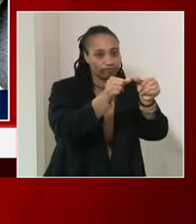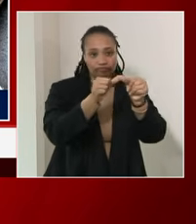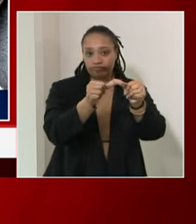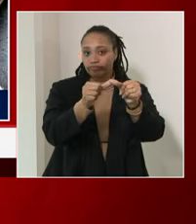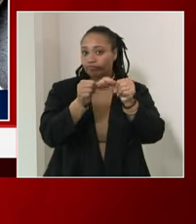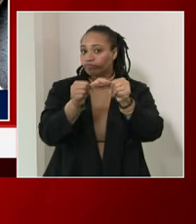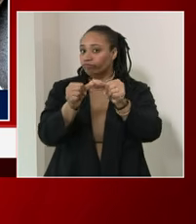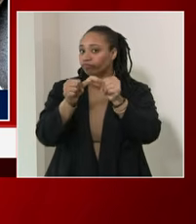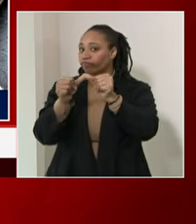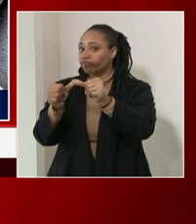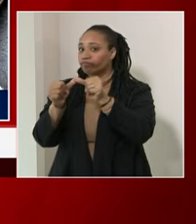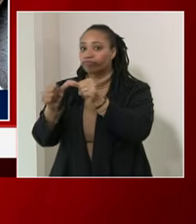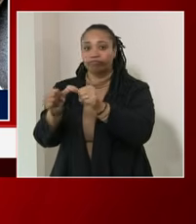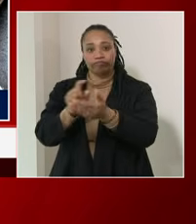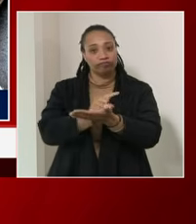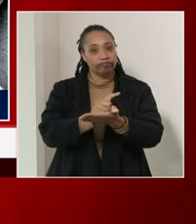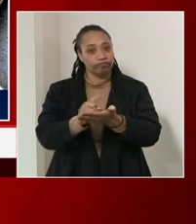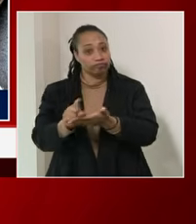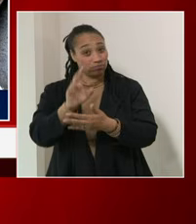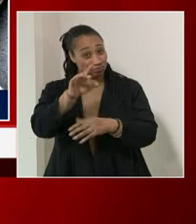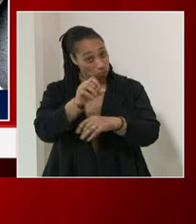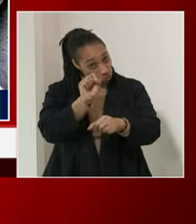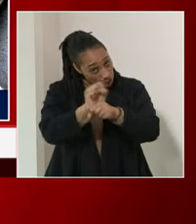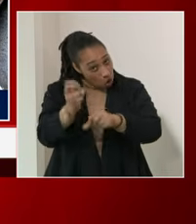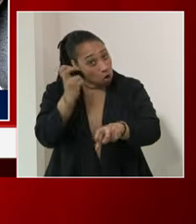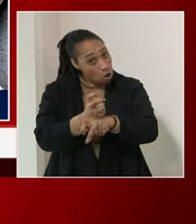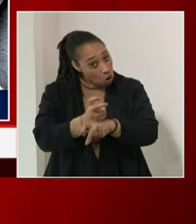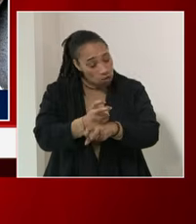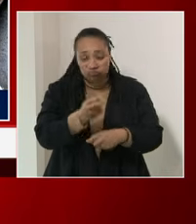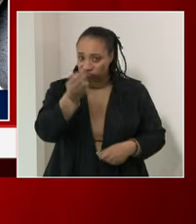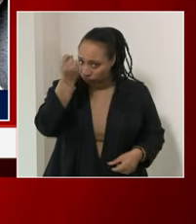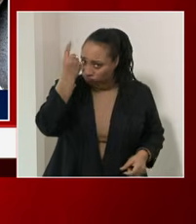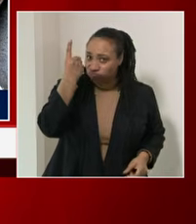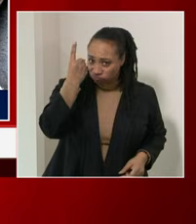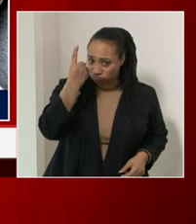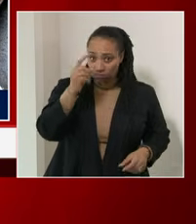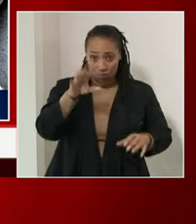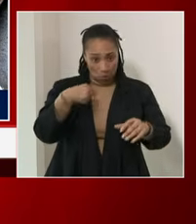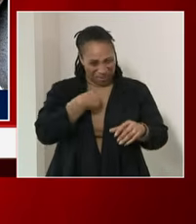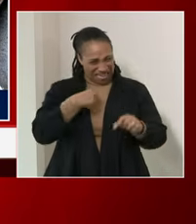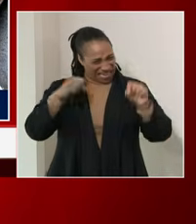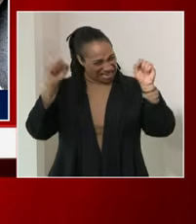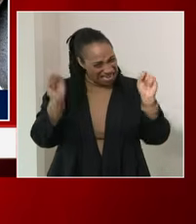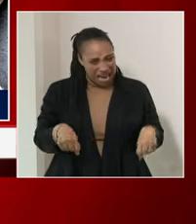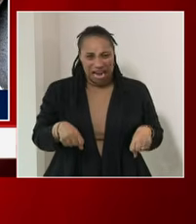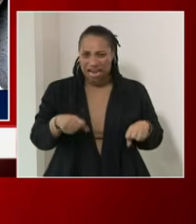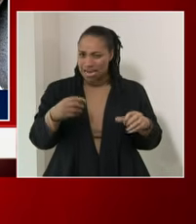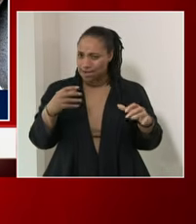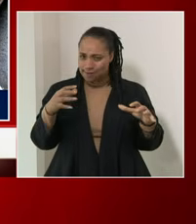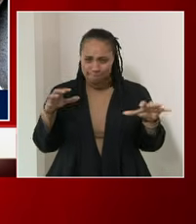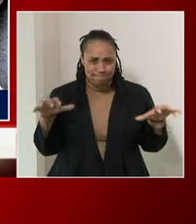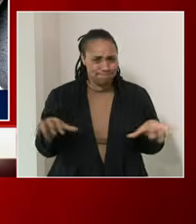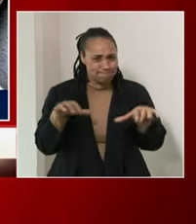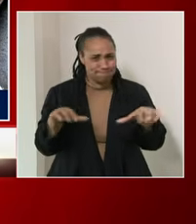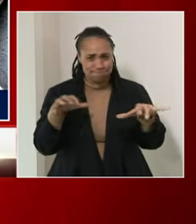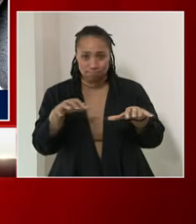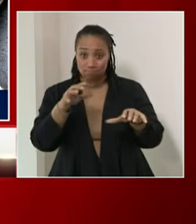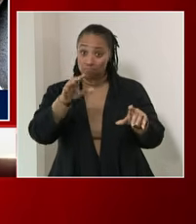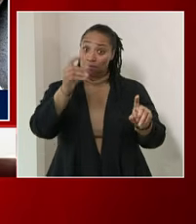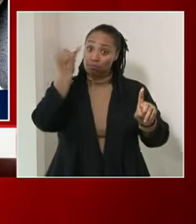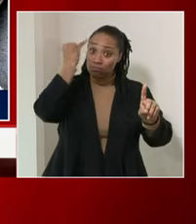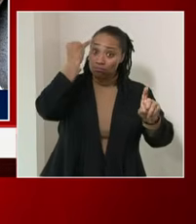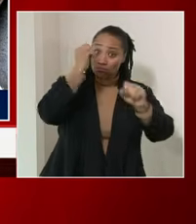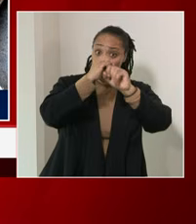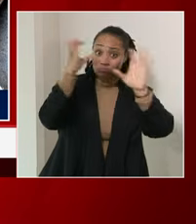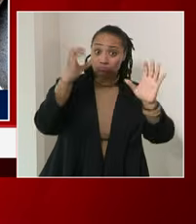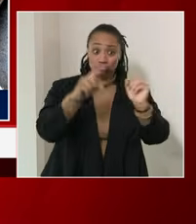you are not on a Monday route, you are encouraged to put your trash in the alleyway as best you can. Please leave it there. The crews will come